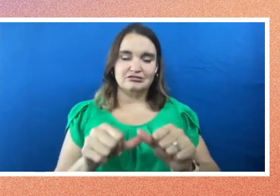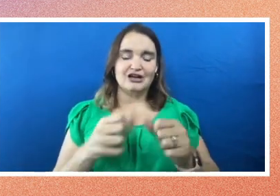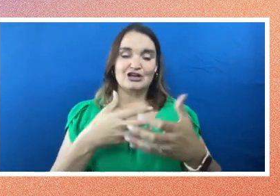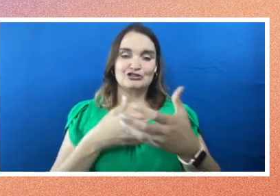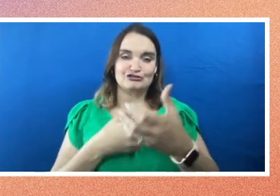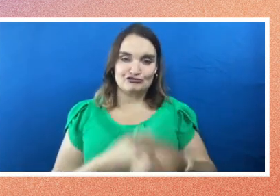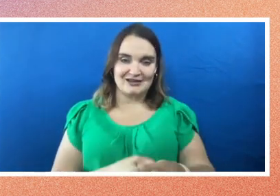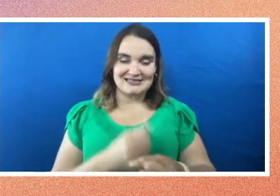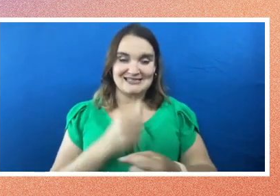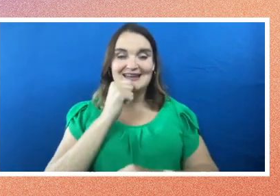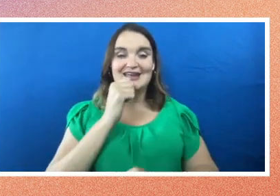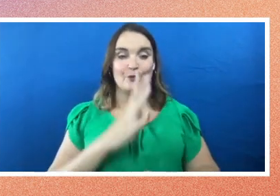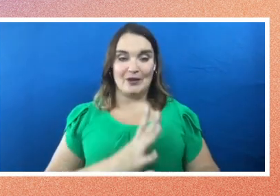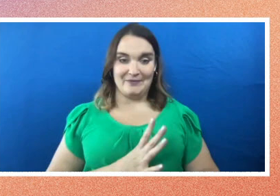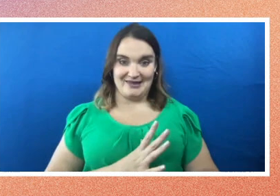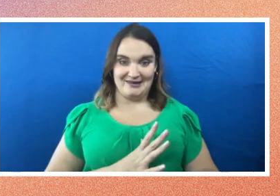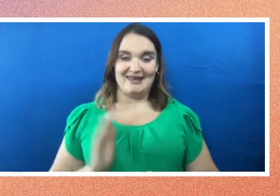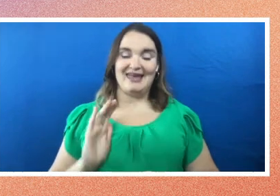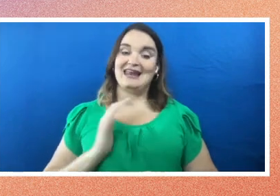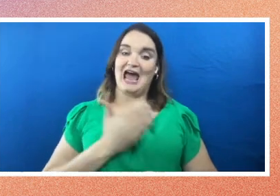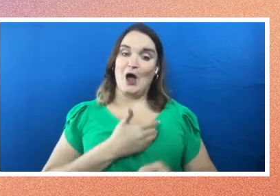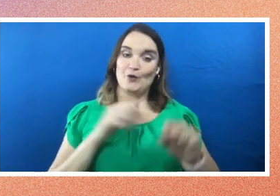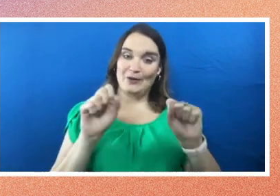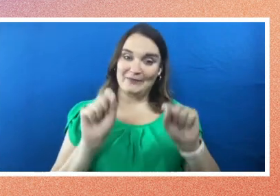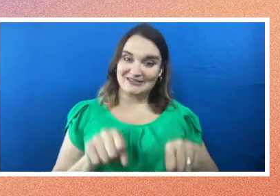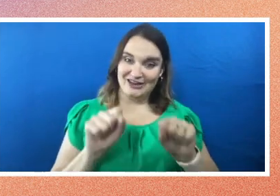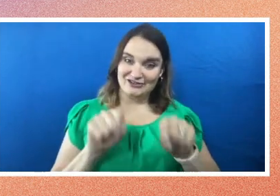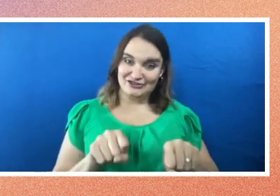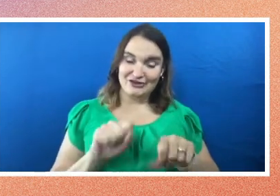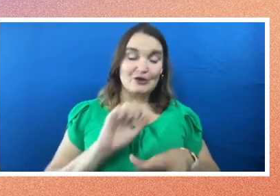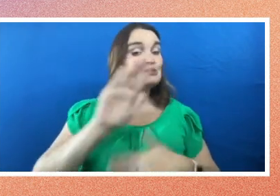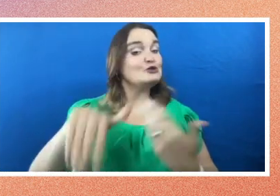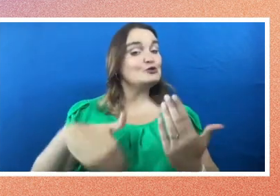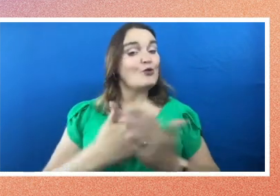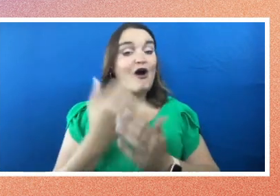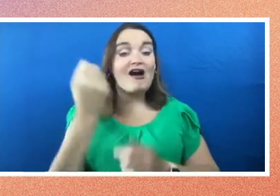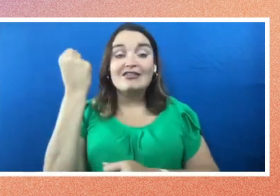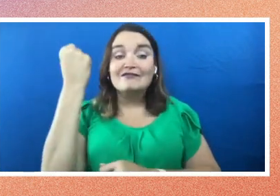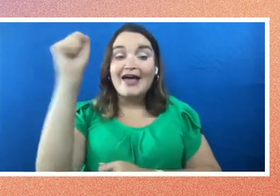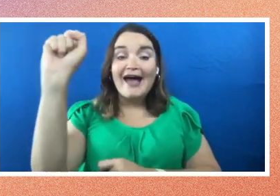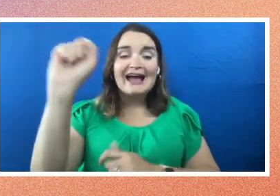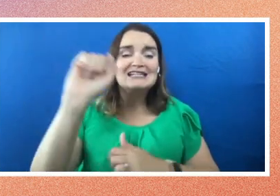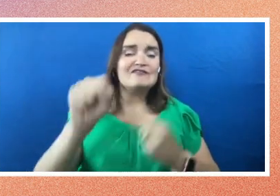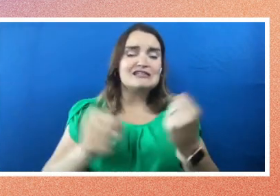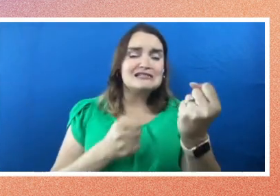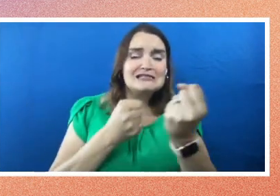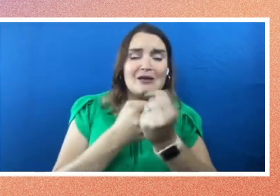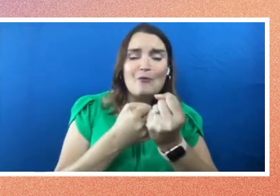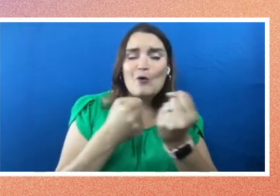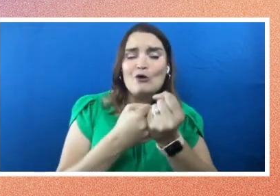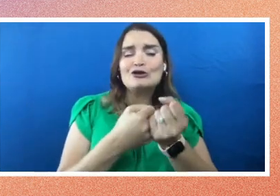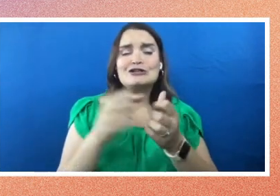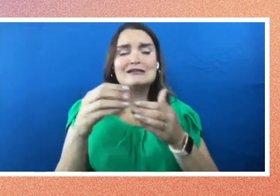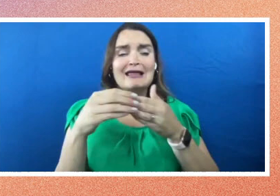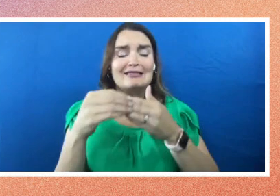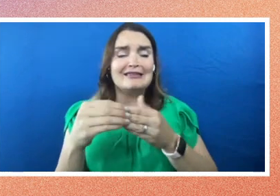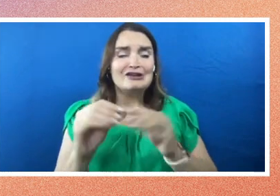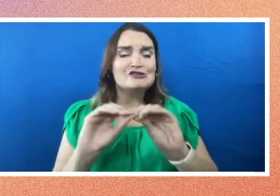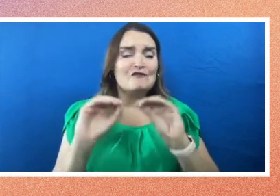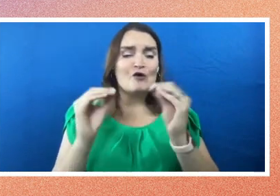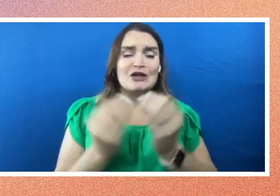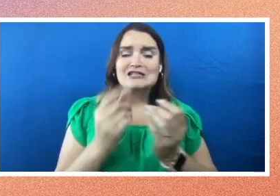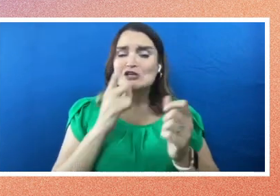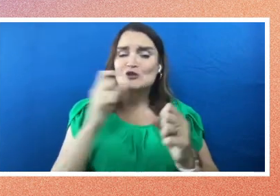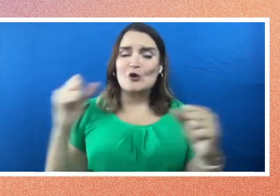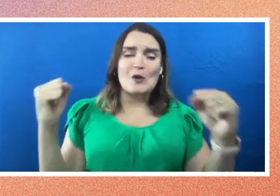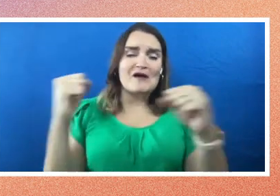women's potential. To all of the activists out there, the supporters, the leaders of organizations that have been fighting for women's